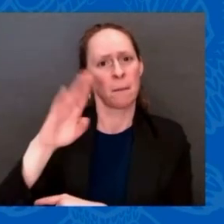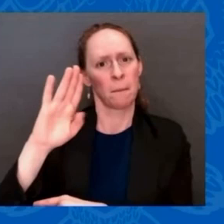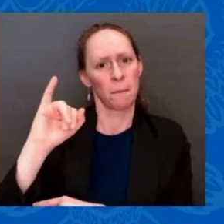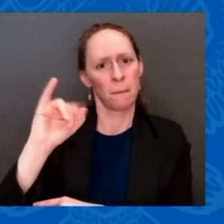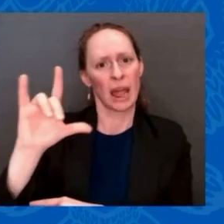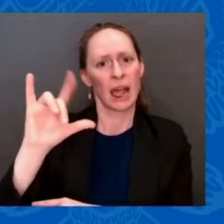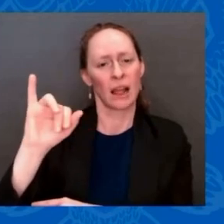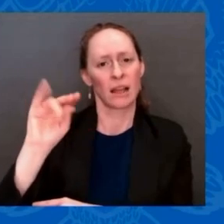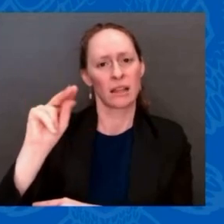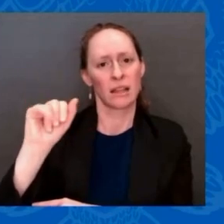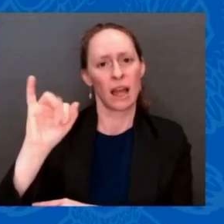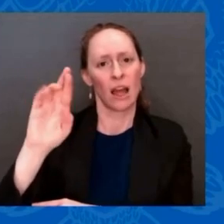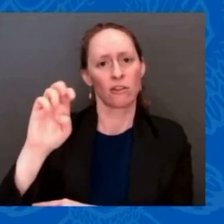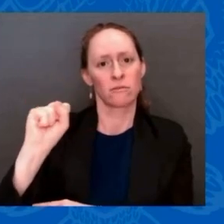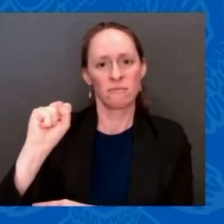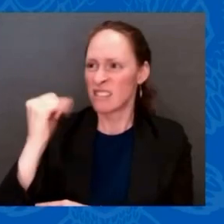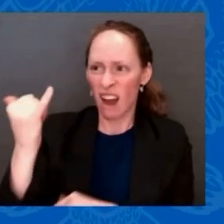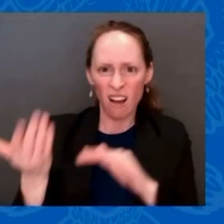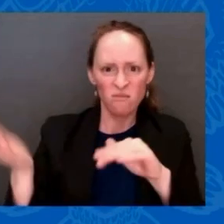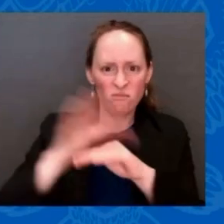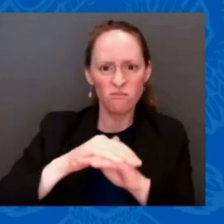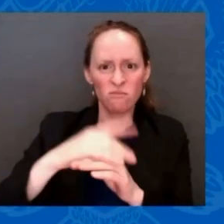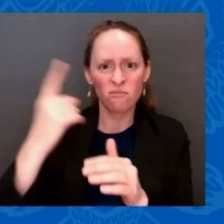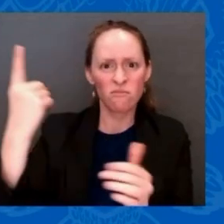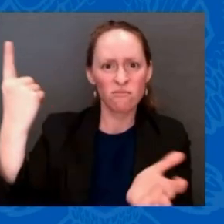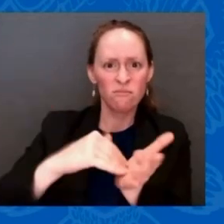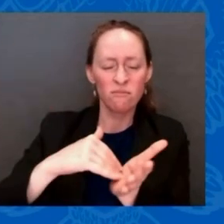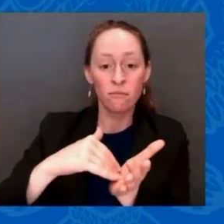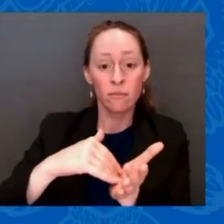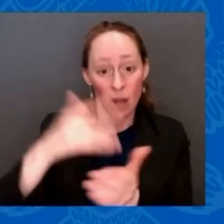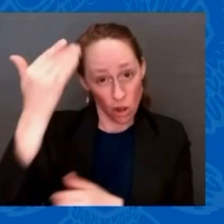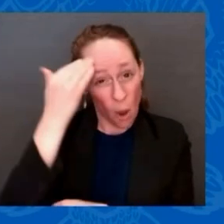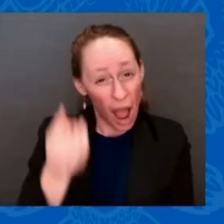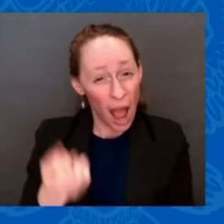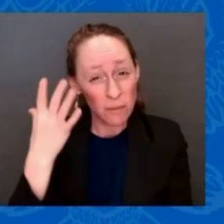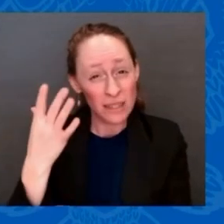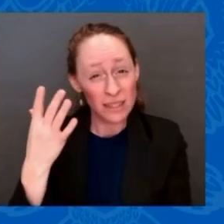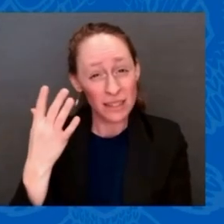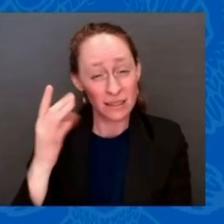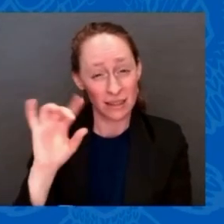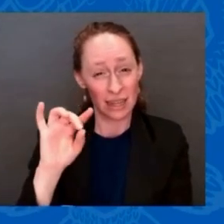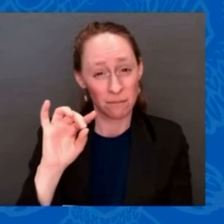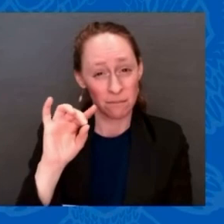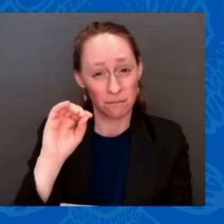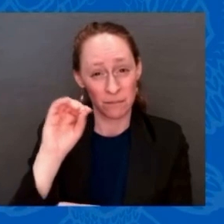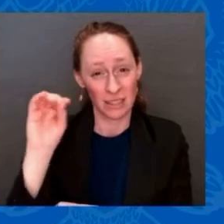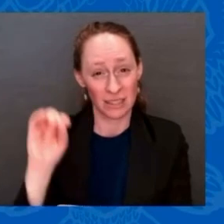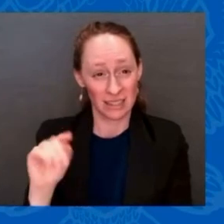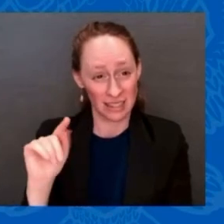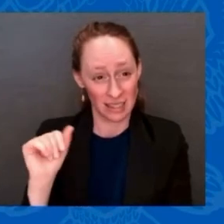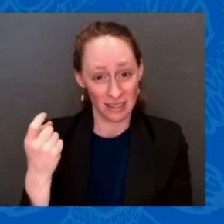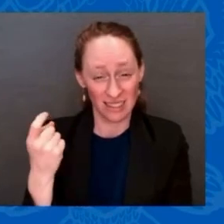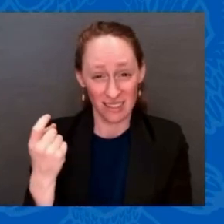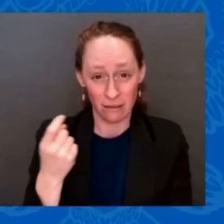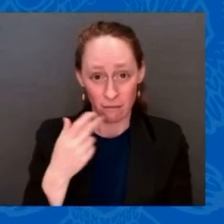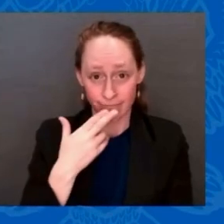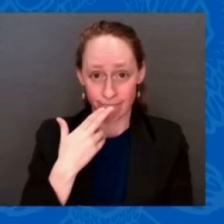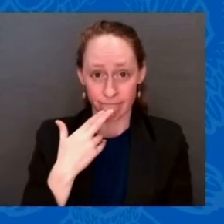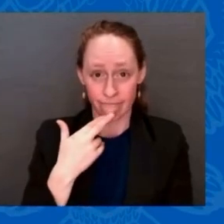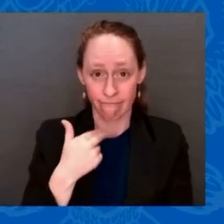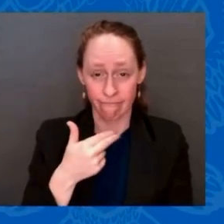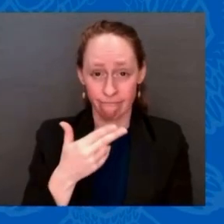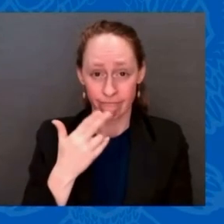8% taxes. No billionaire should pay lower tax rate than a school teacher, a firefighter, a cop. I mean, this